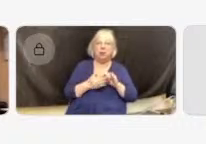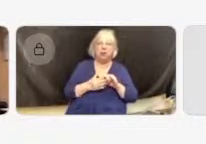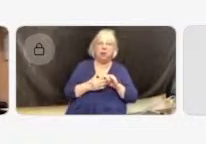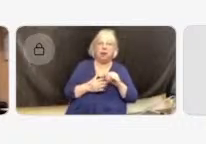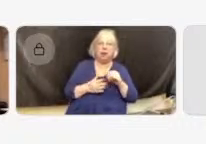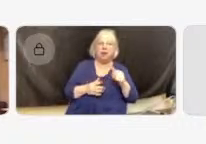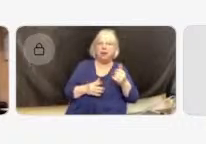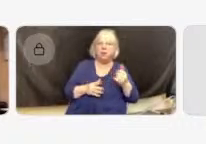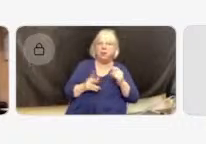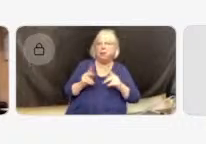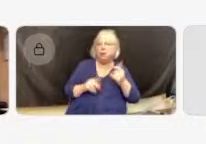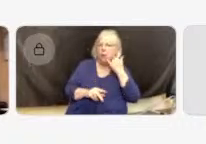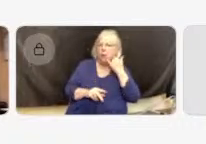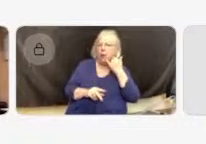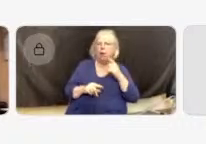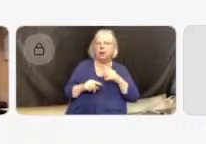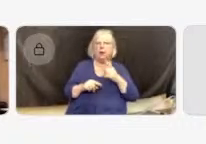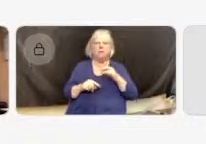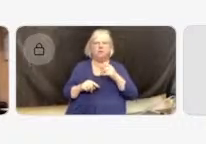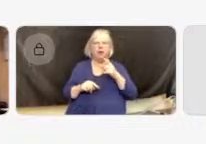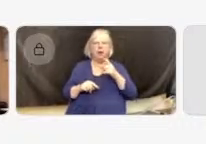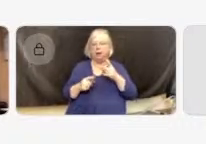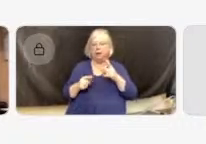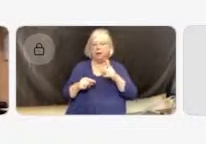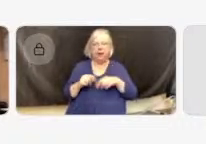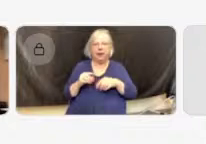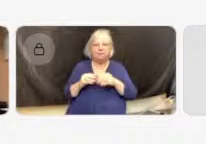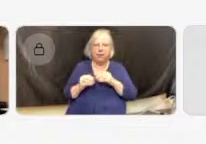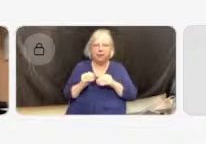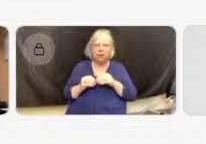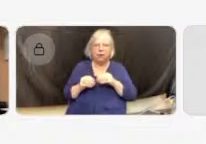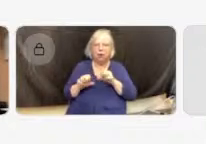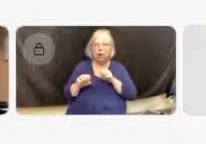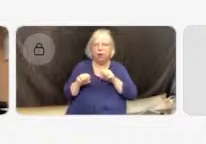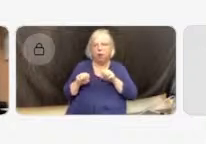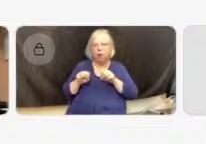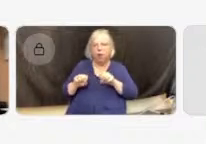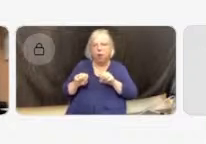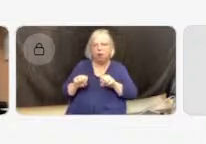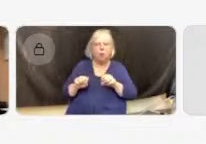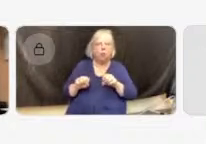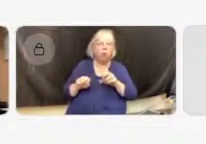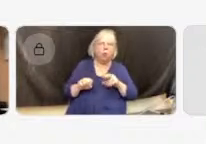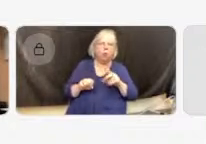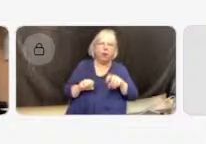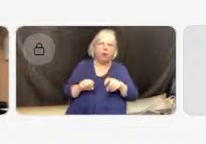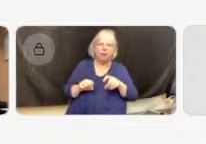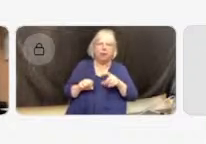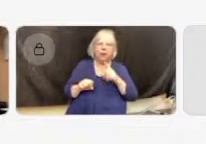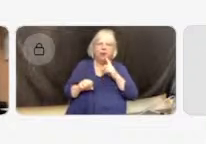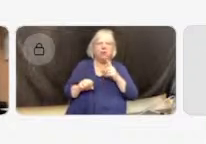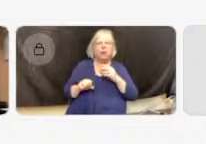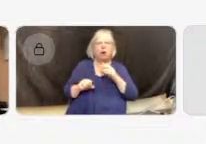their grass, and they can't afford to fix their lawnmowers. Our community is really, like they have expressed, very